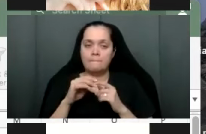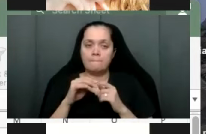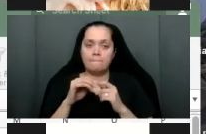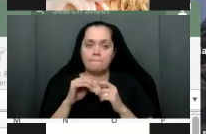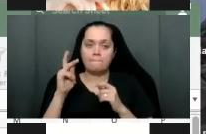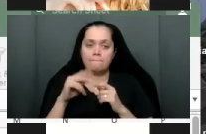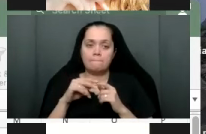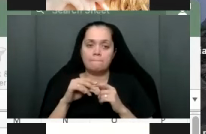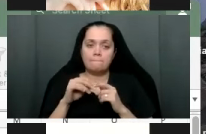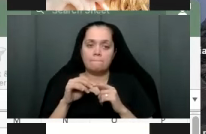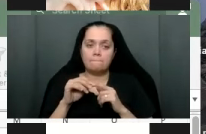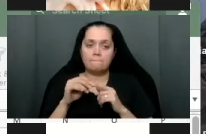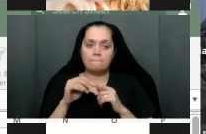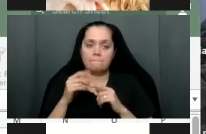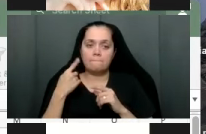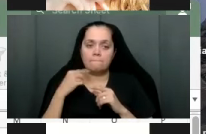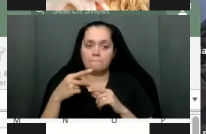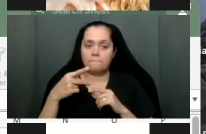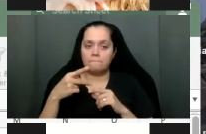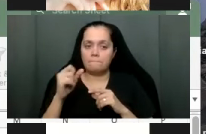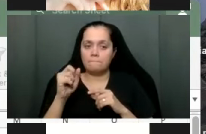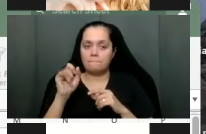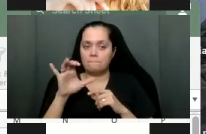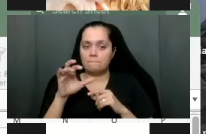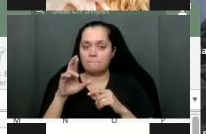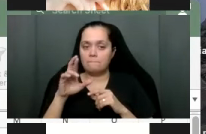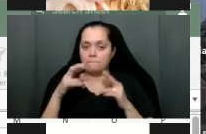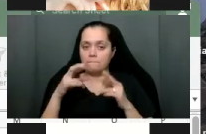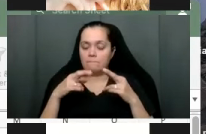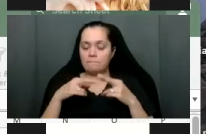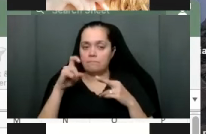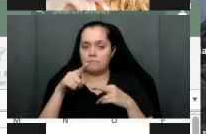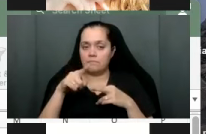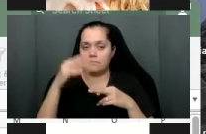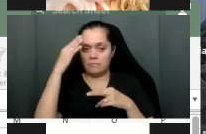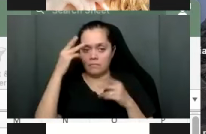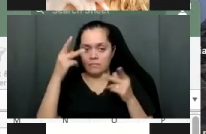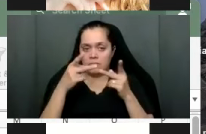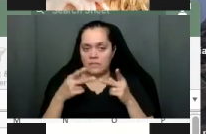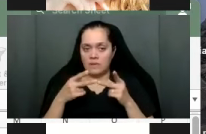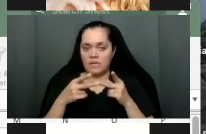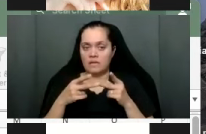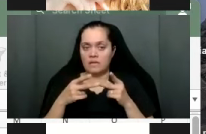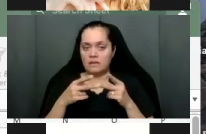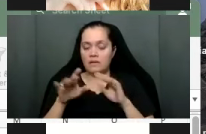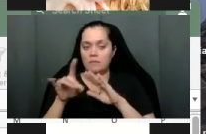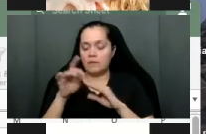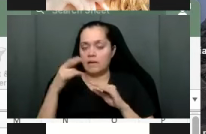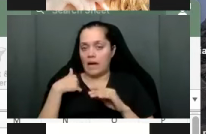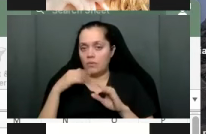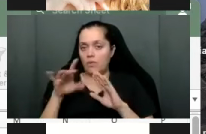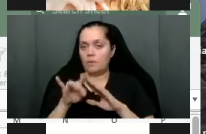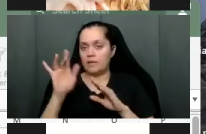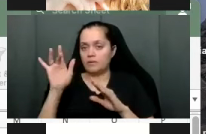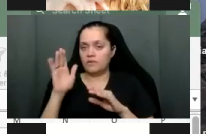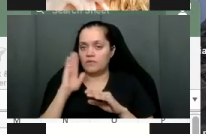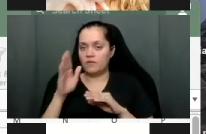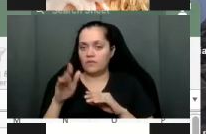Okay, so for the Pacific realm, you need to know those places. I'll select 25.